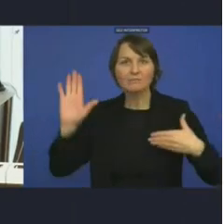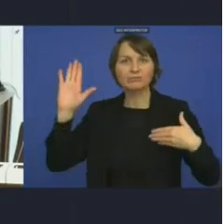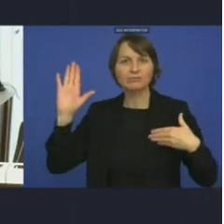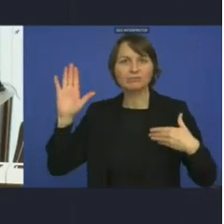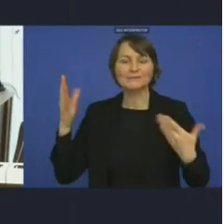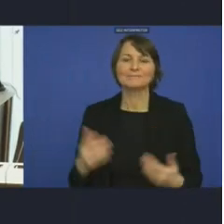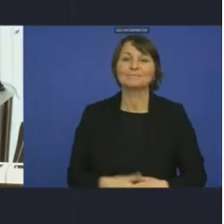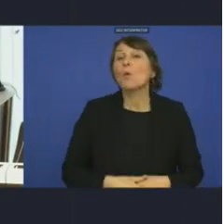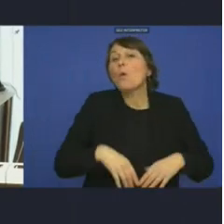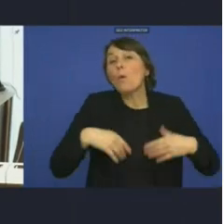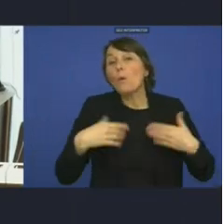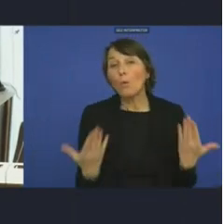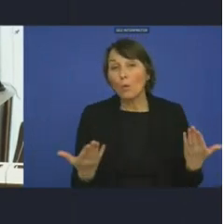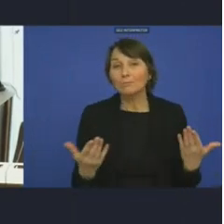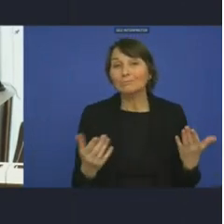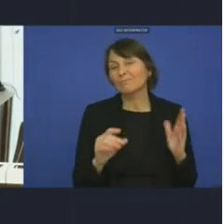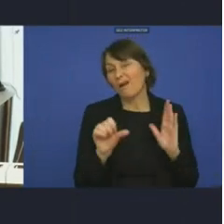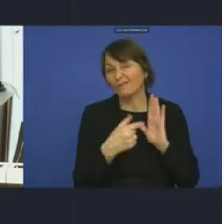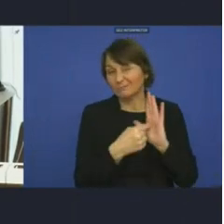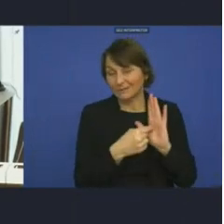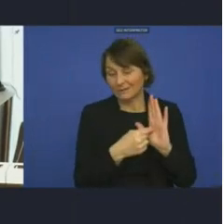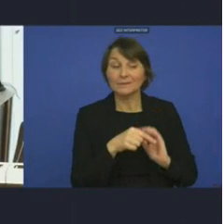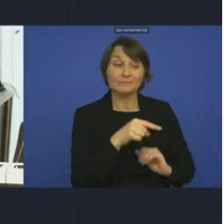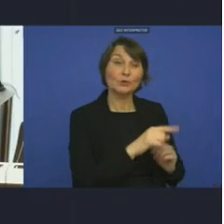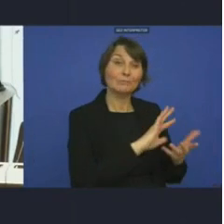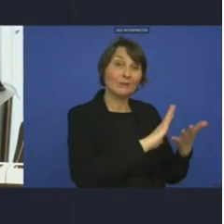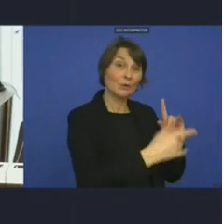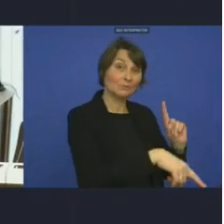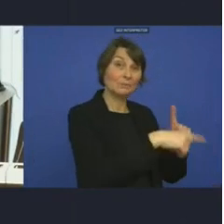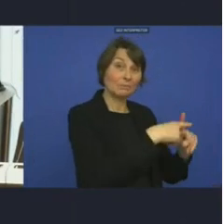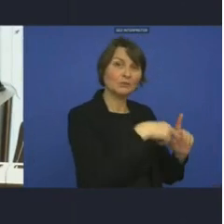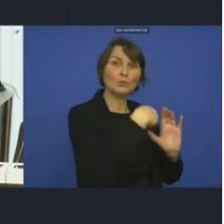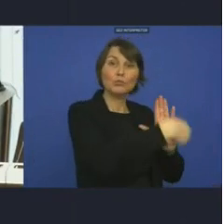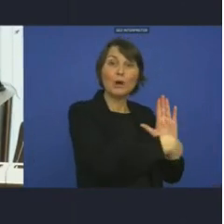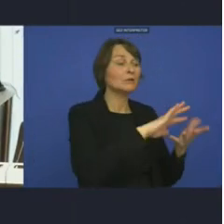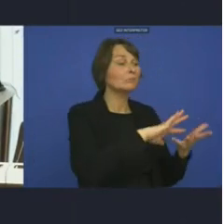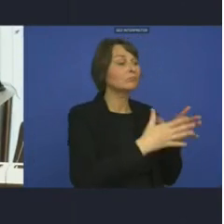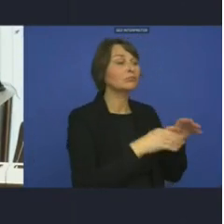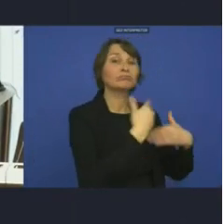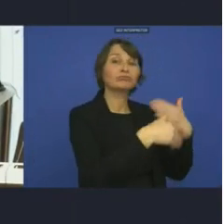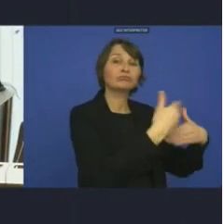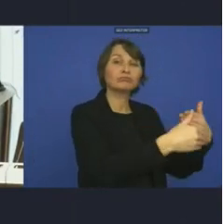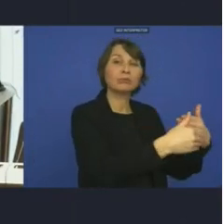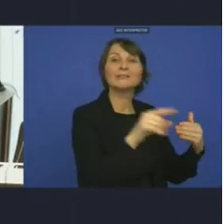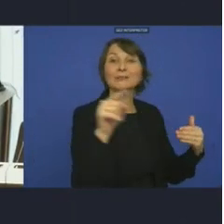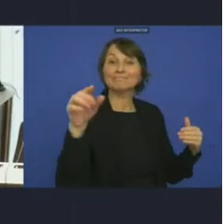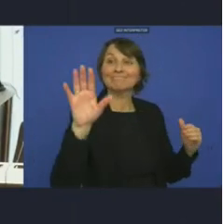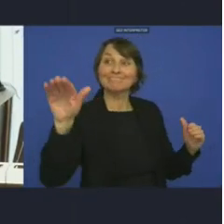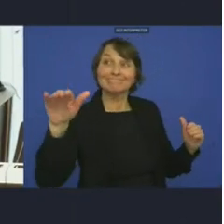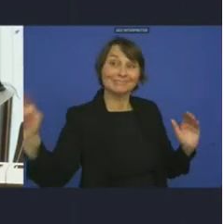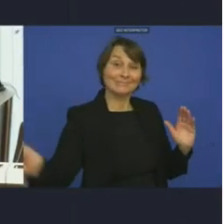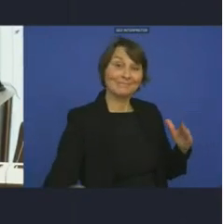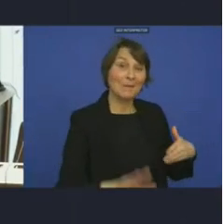Plus project, you can think already of sending your pledge as well, and to give more visibility